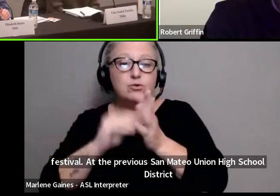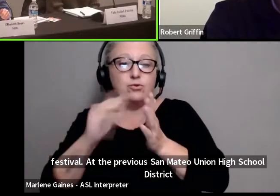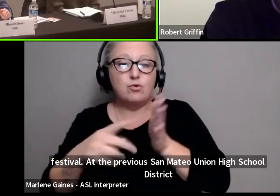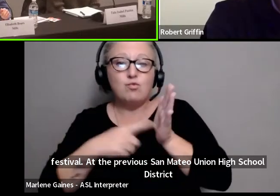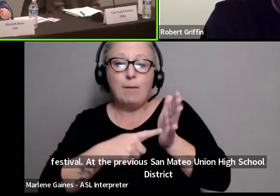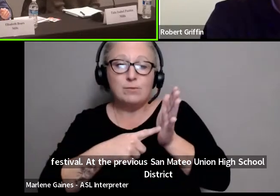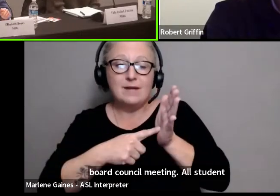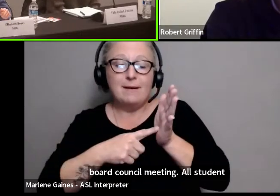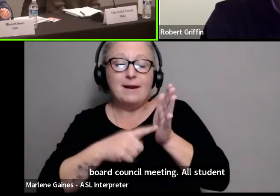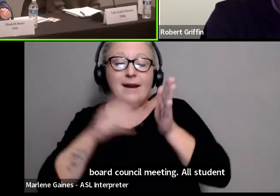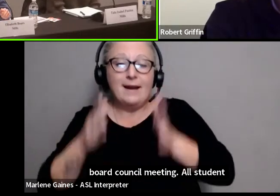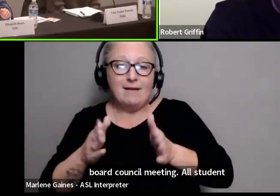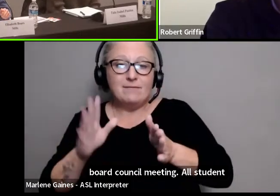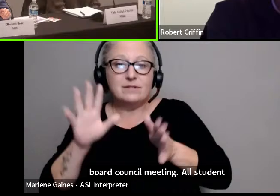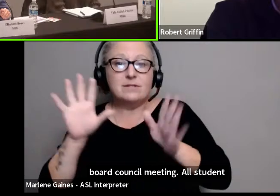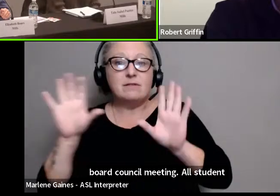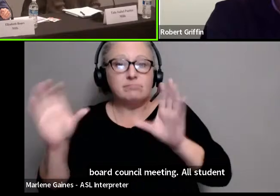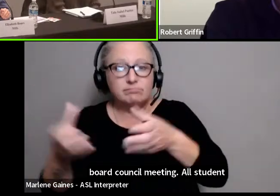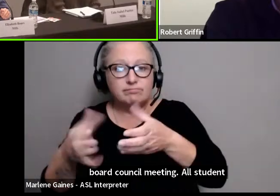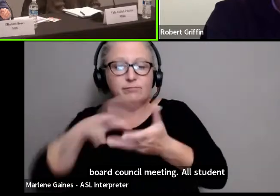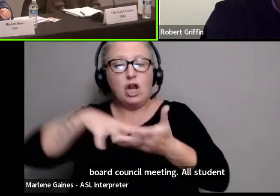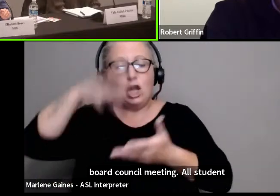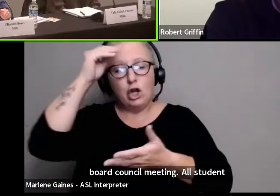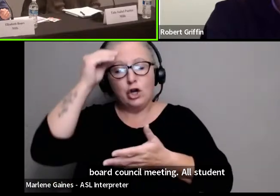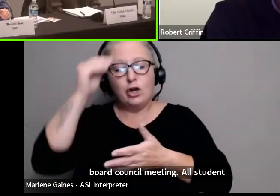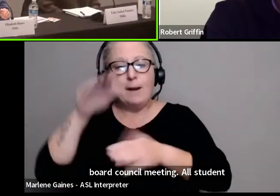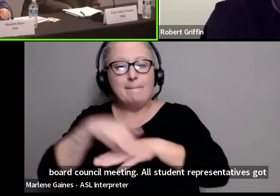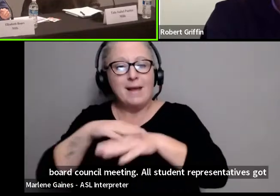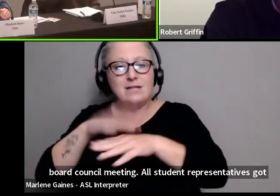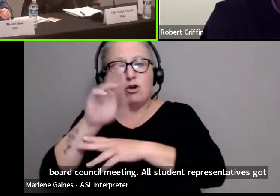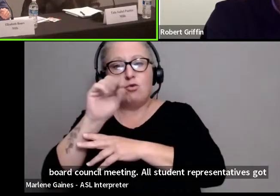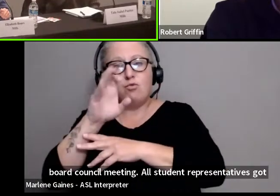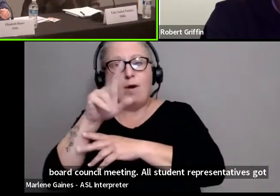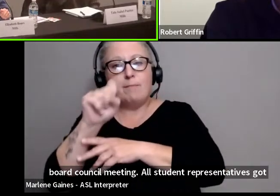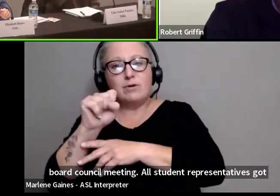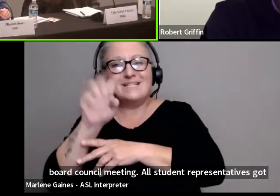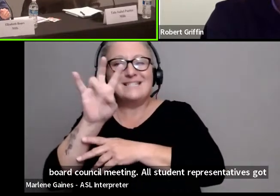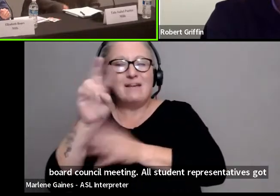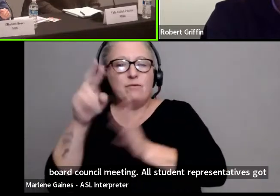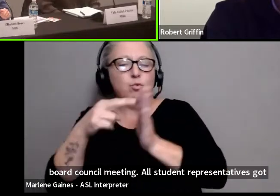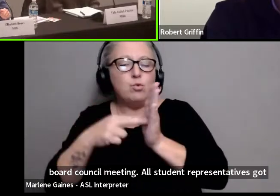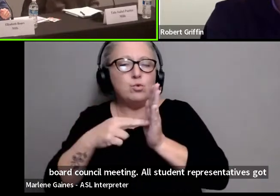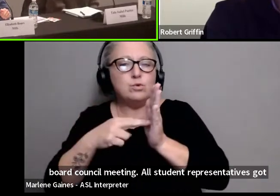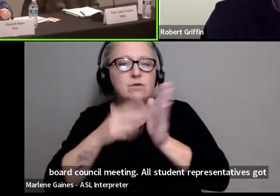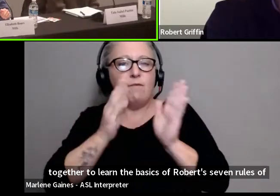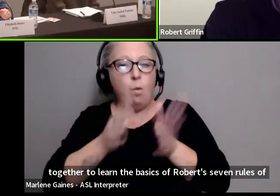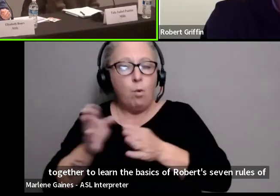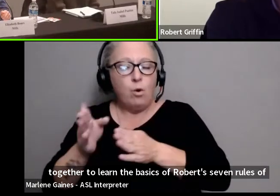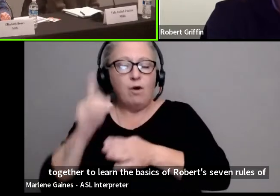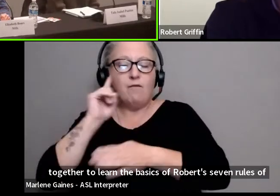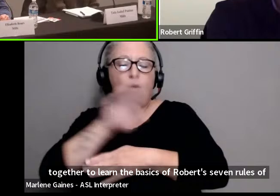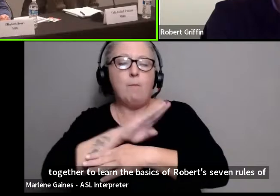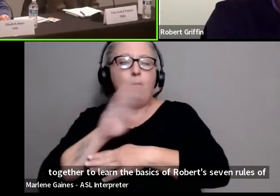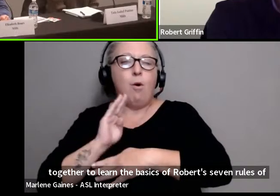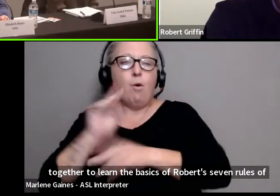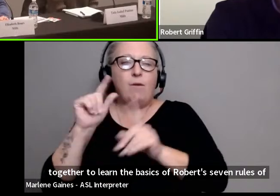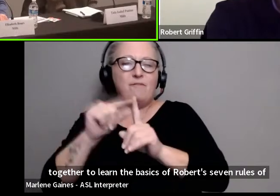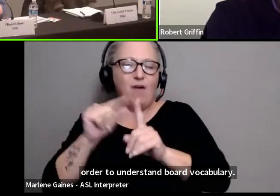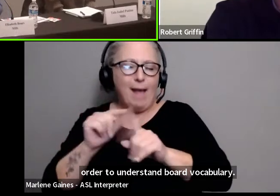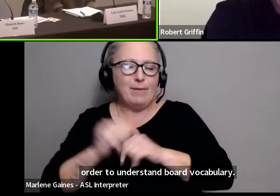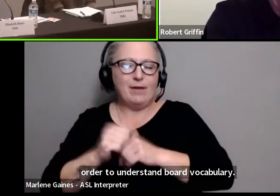got together to learn the basics of Robert's 7 Rules of Order to understand board vocabulary. Thank you.